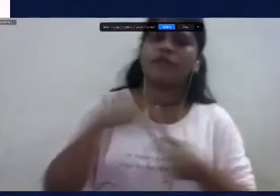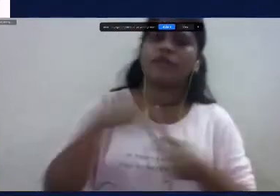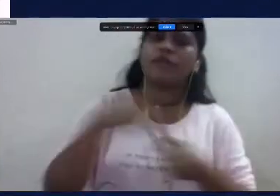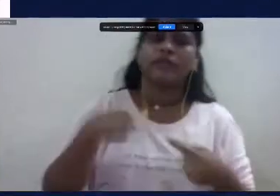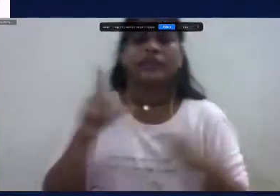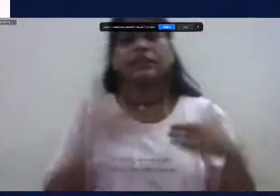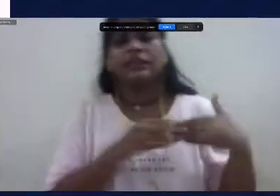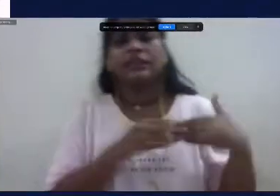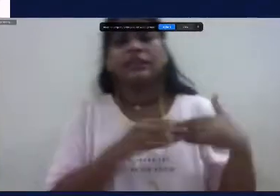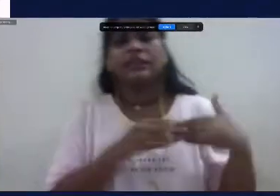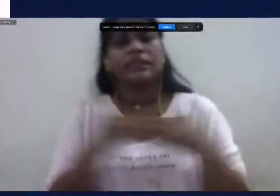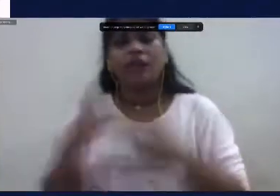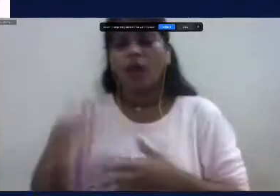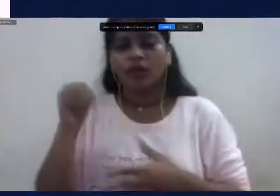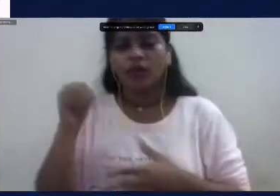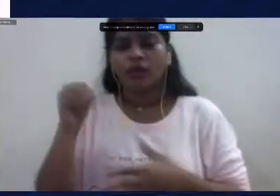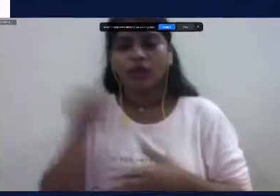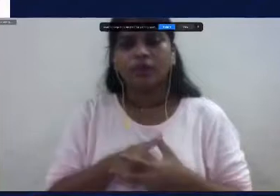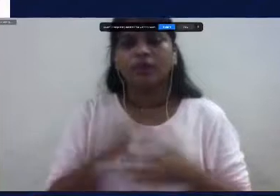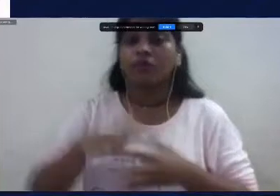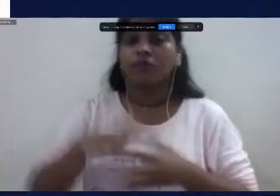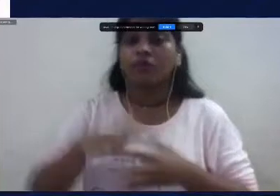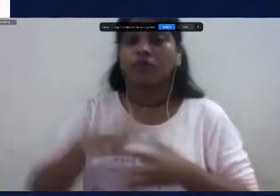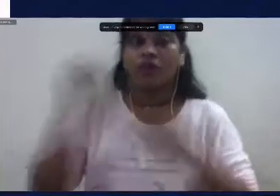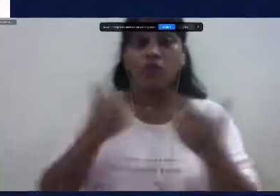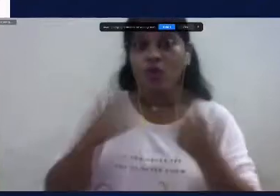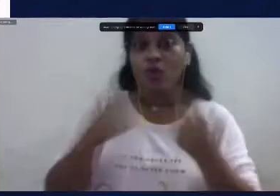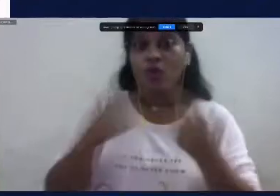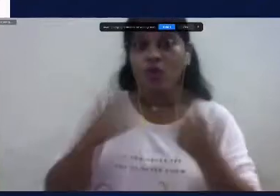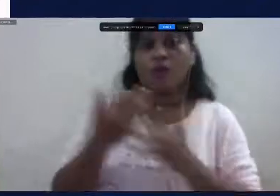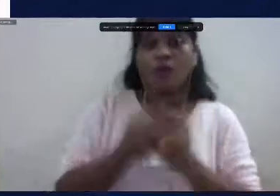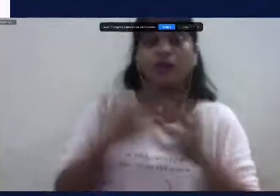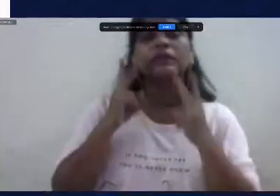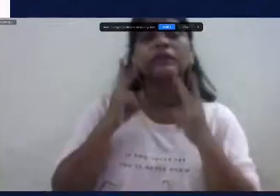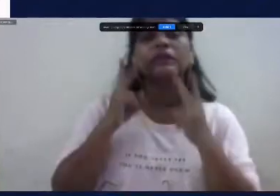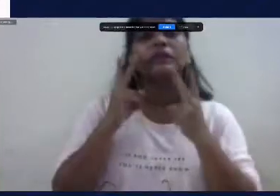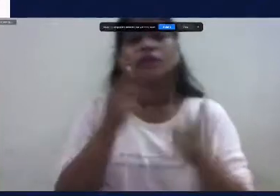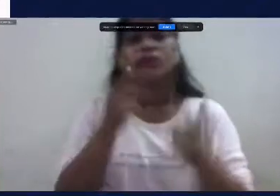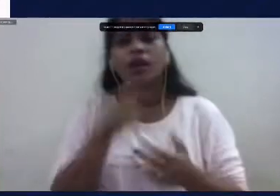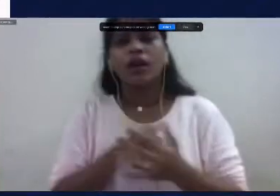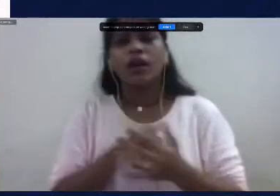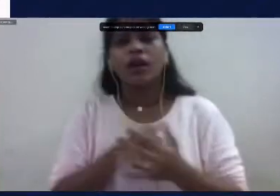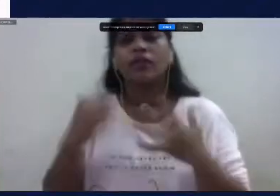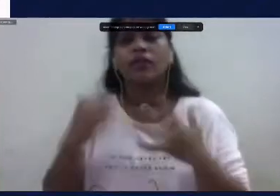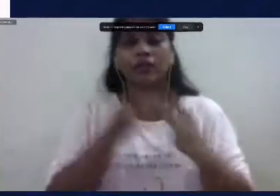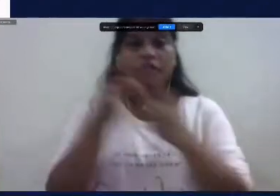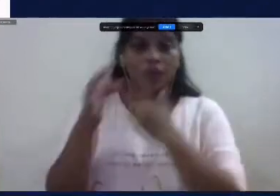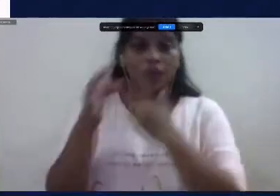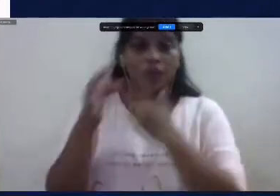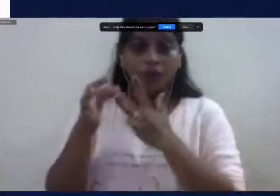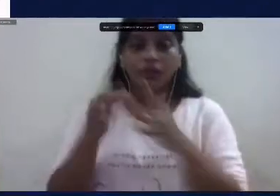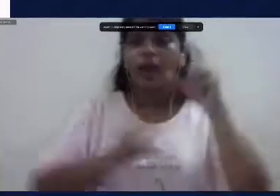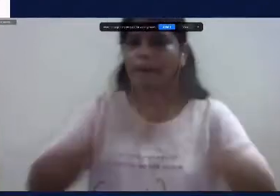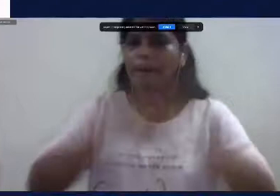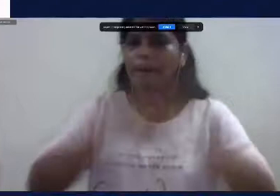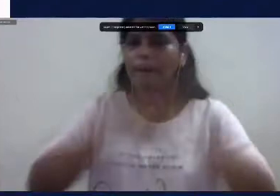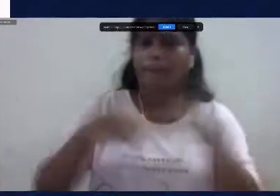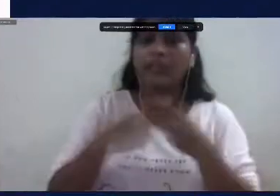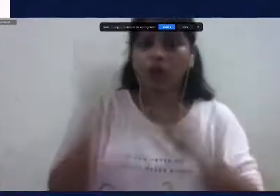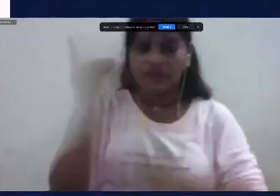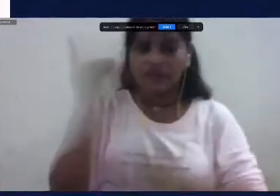leads to outcomes, and then there are great outcomes we're talking about. Some of these outcomes you can look at which is especially companies that employ